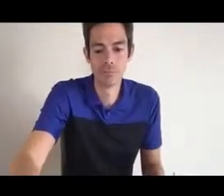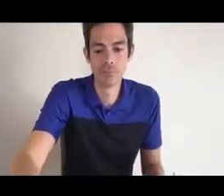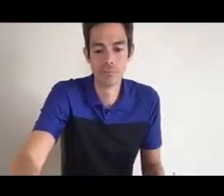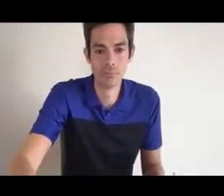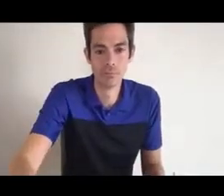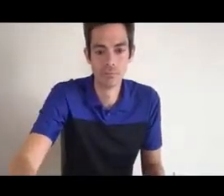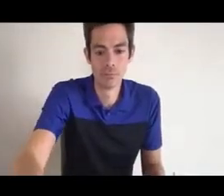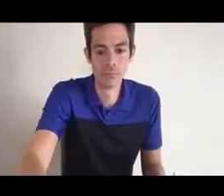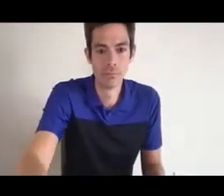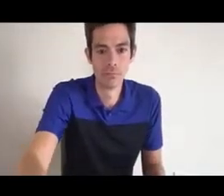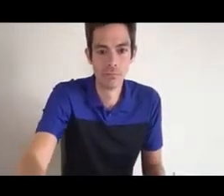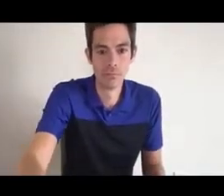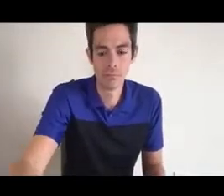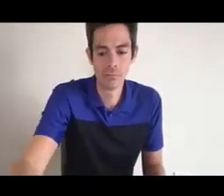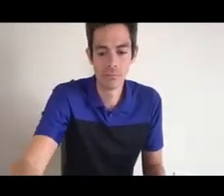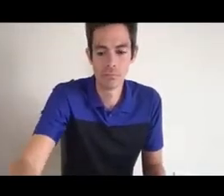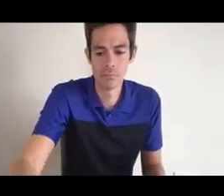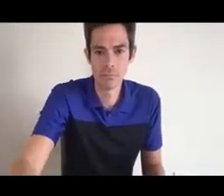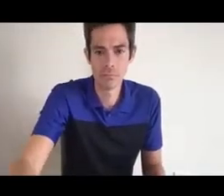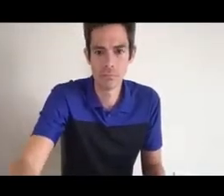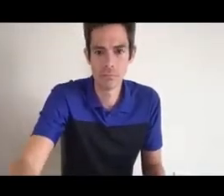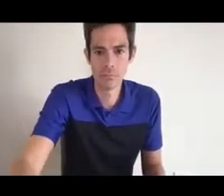for example,